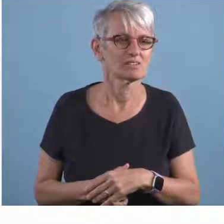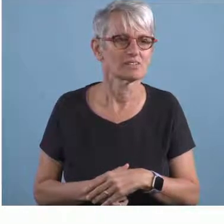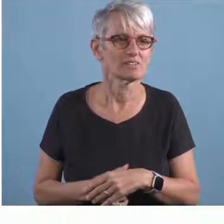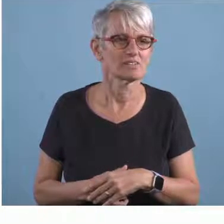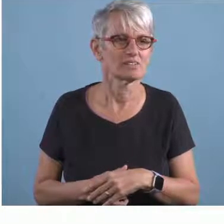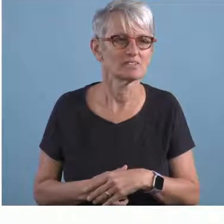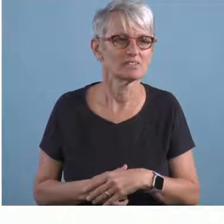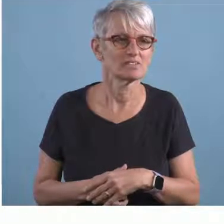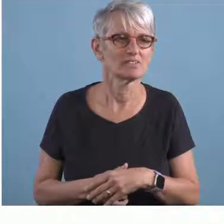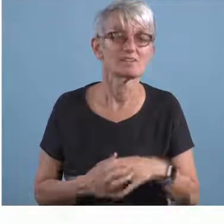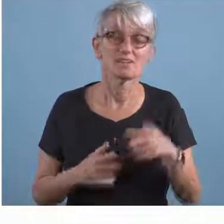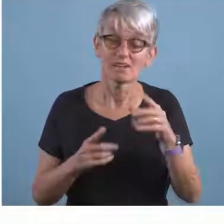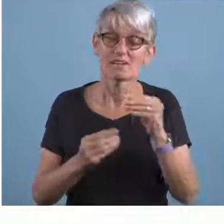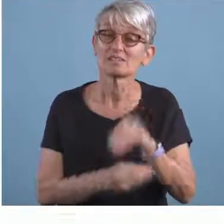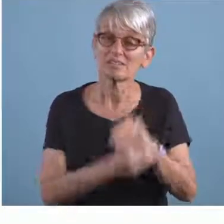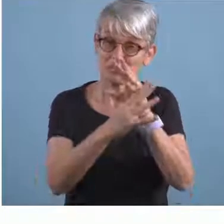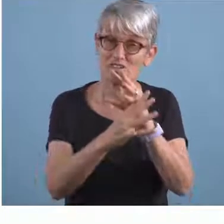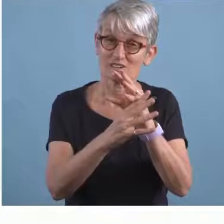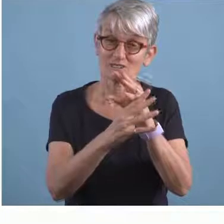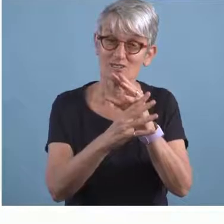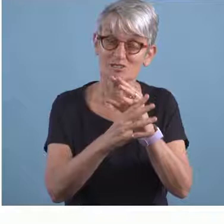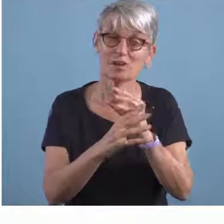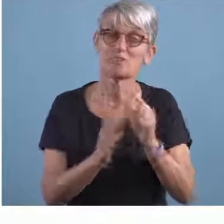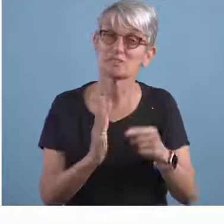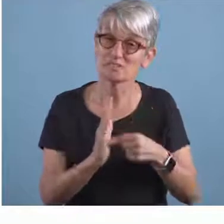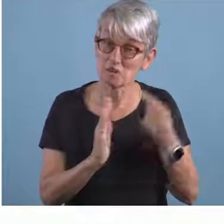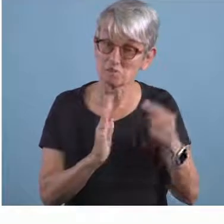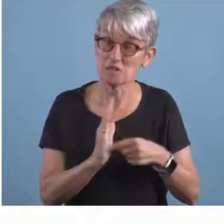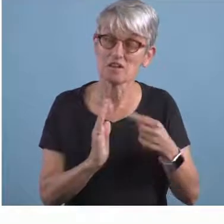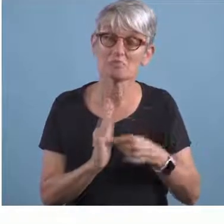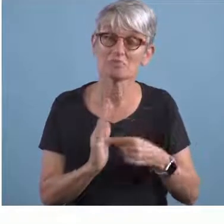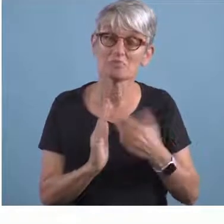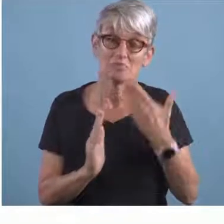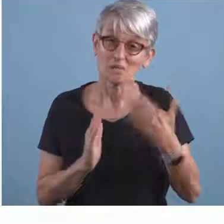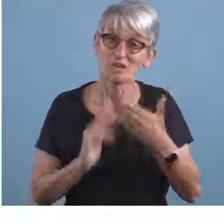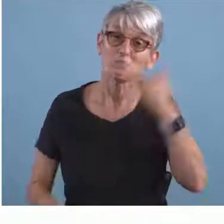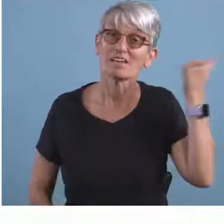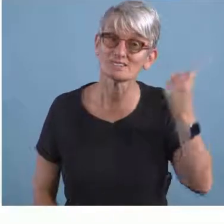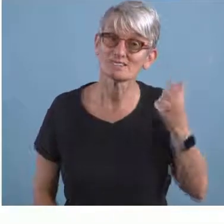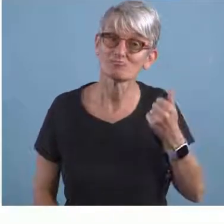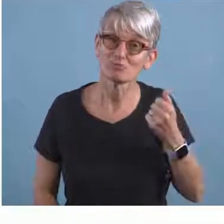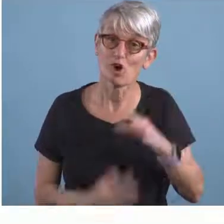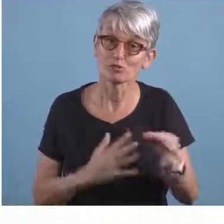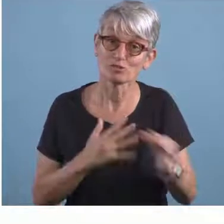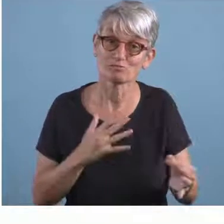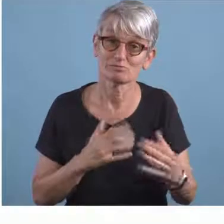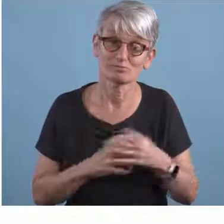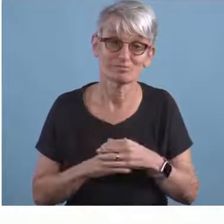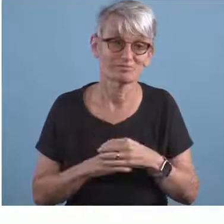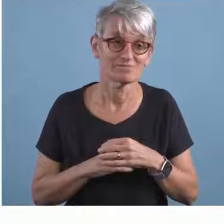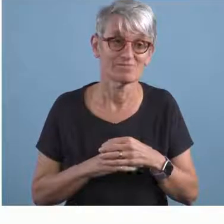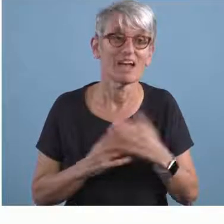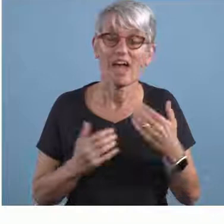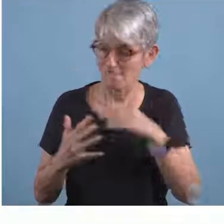is telepractice sometimes might be the best option, even when there